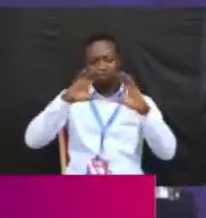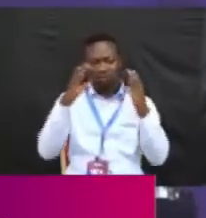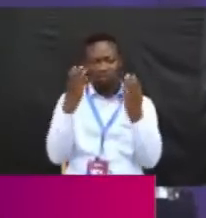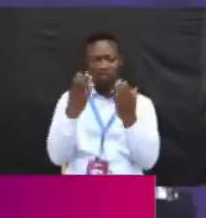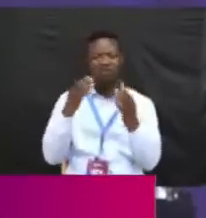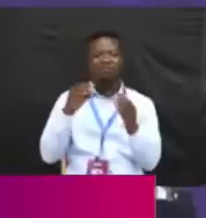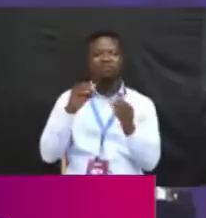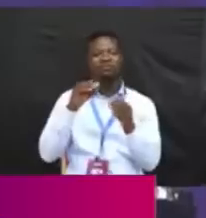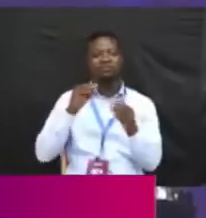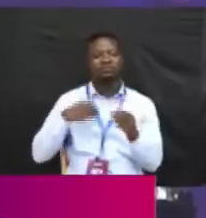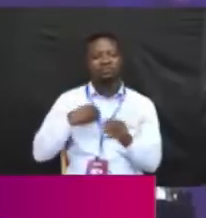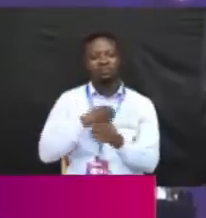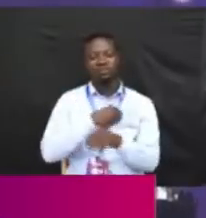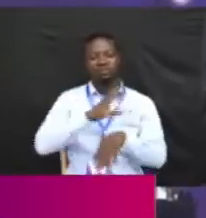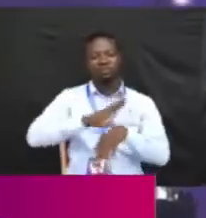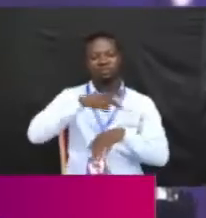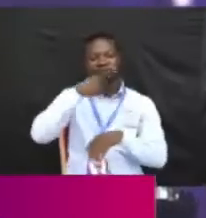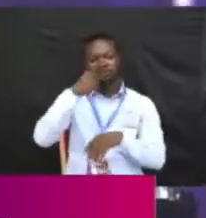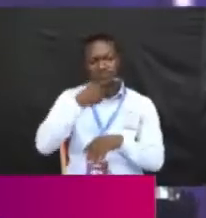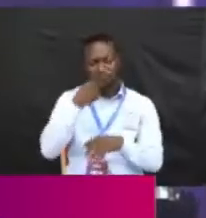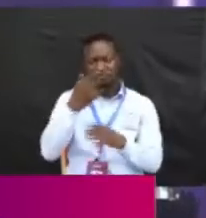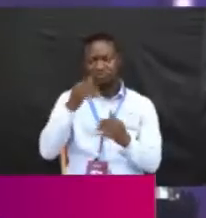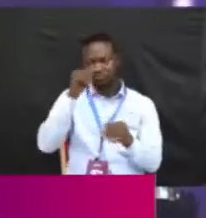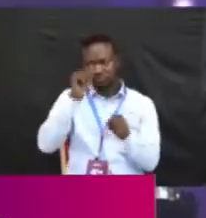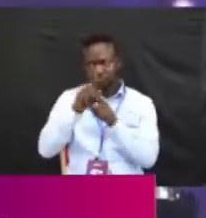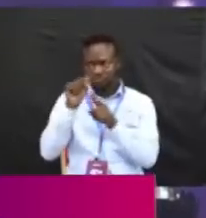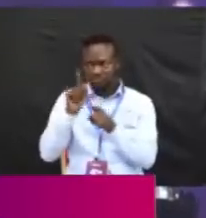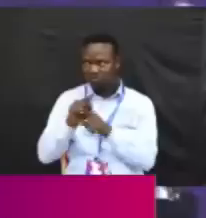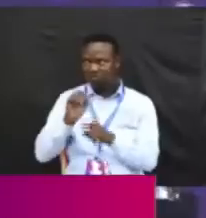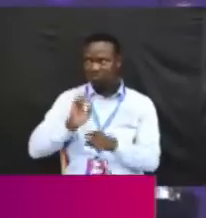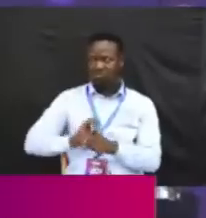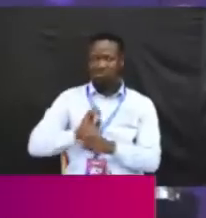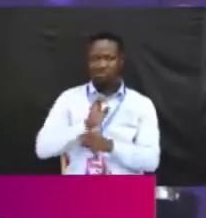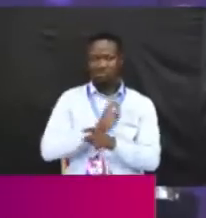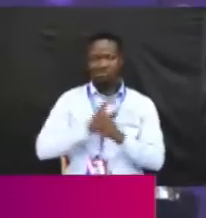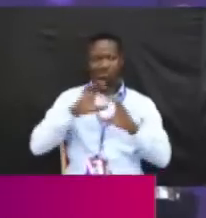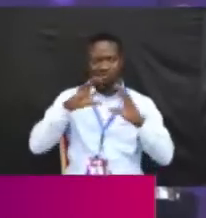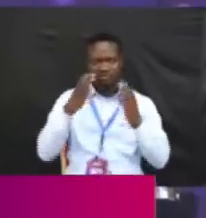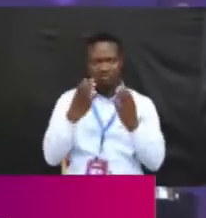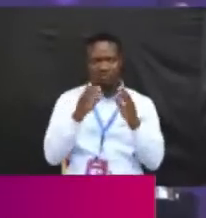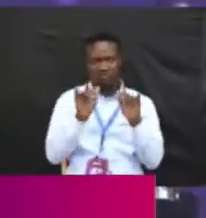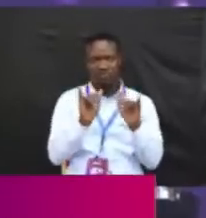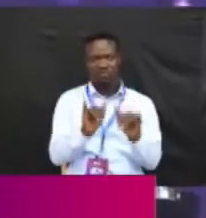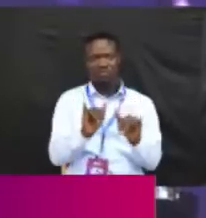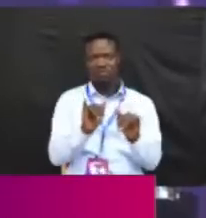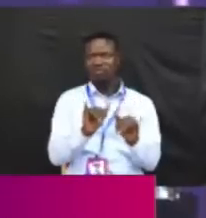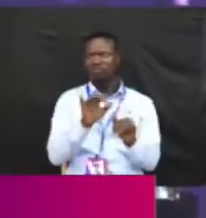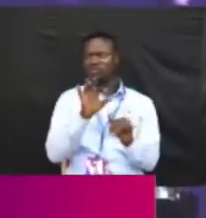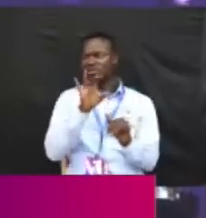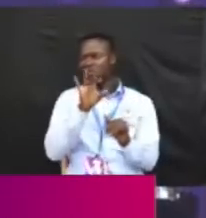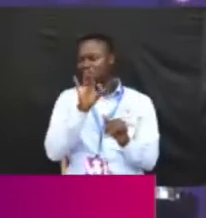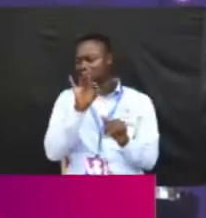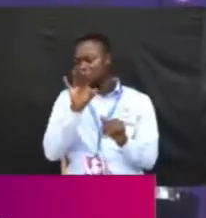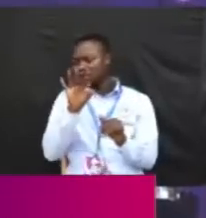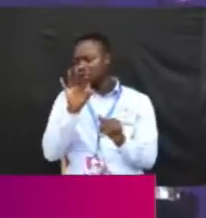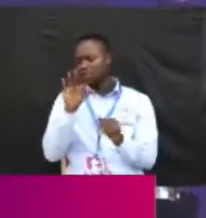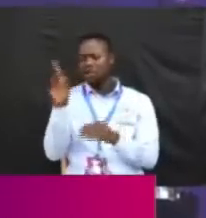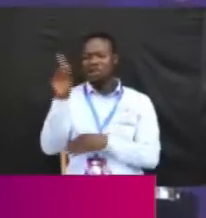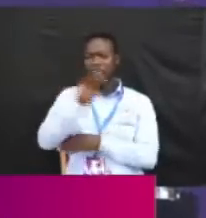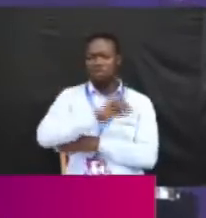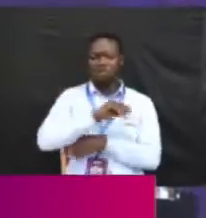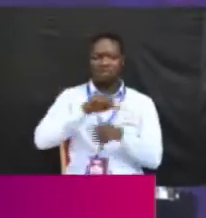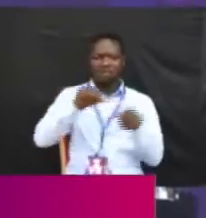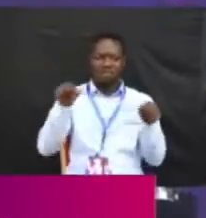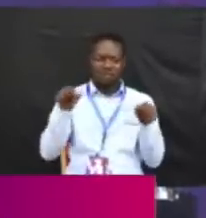of Pentecost. Dear beloved, the executive council has been here for about eight to nine days. The area heads join